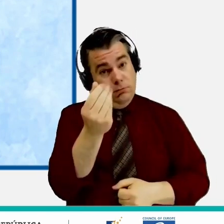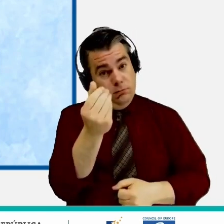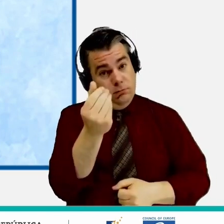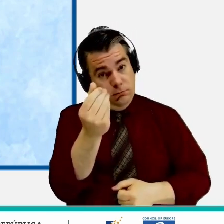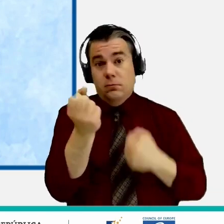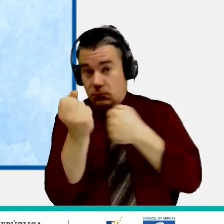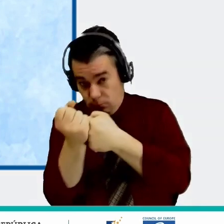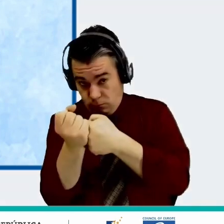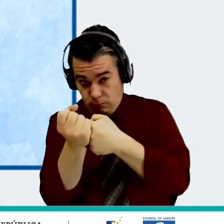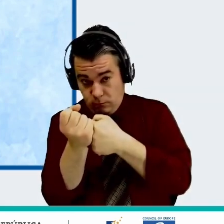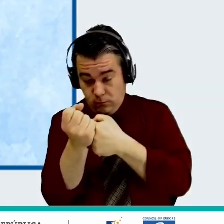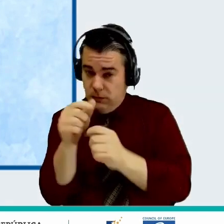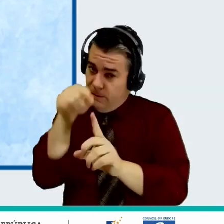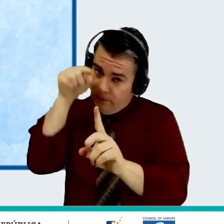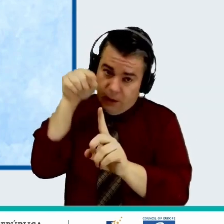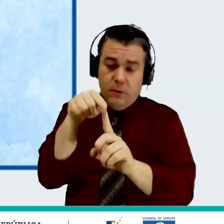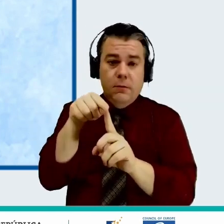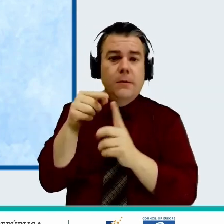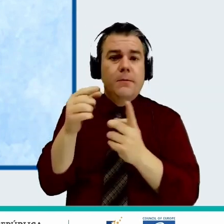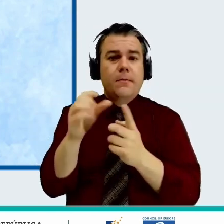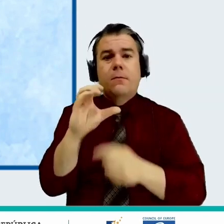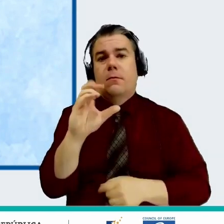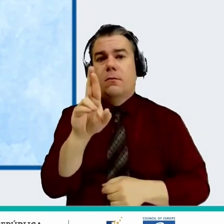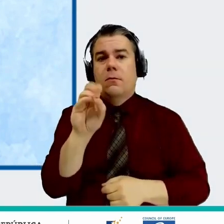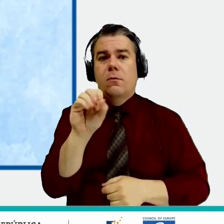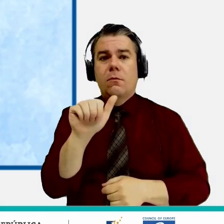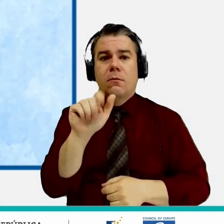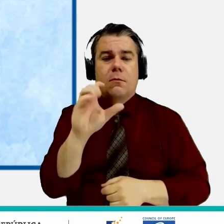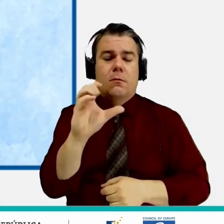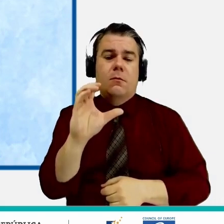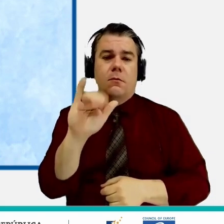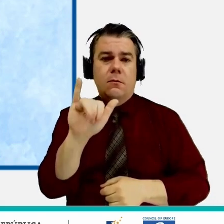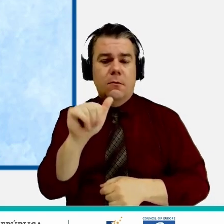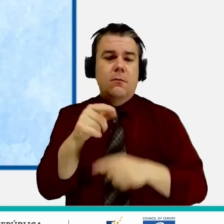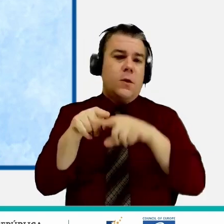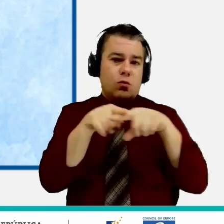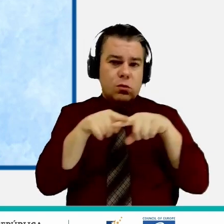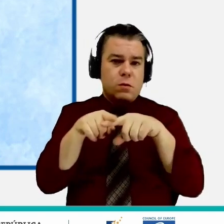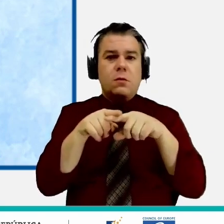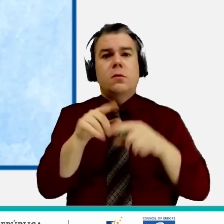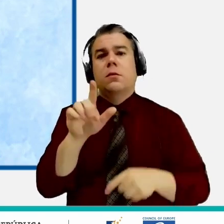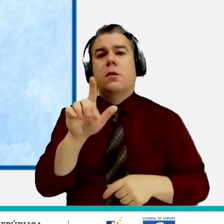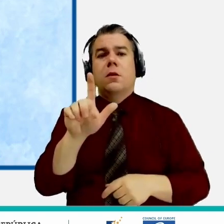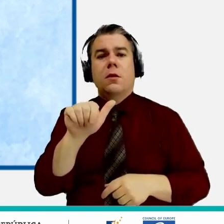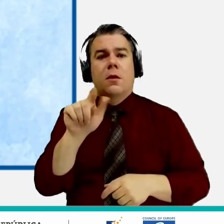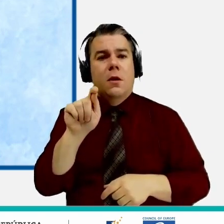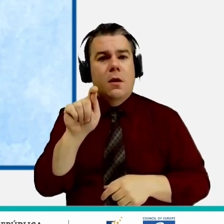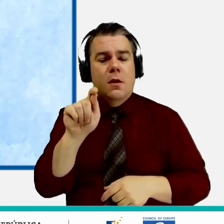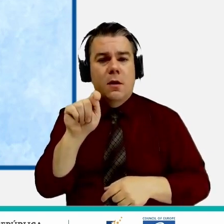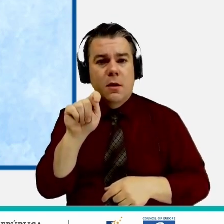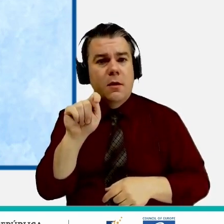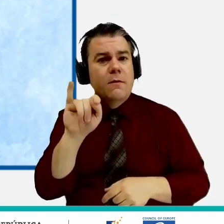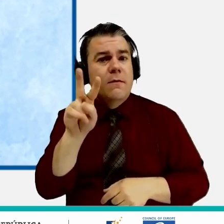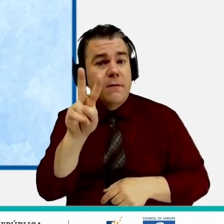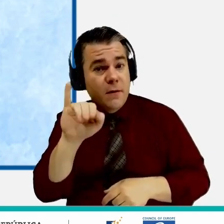had our colleagues in Croatia, in Greece, in Latvia, all supported financially